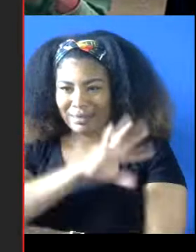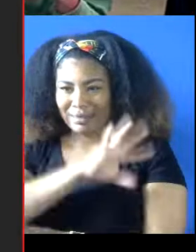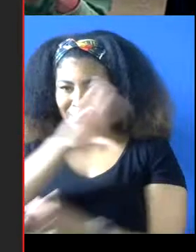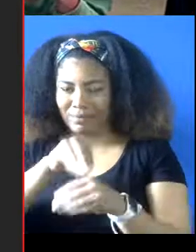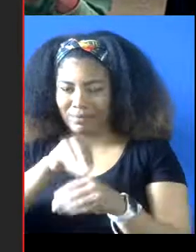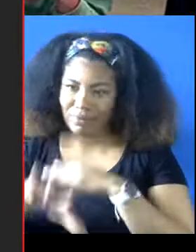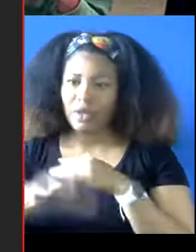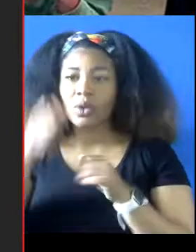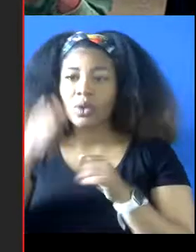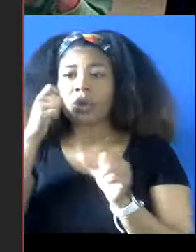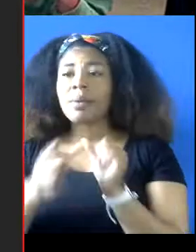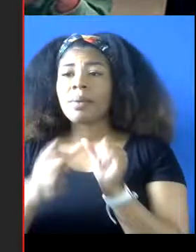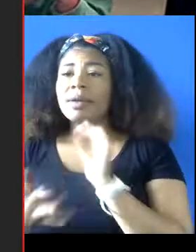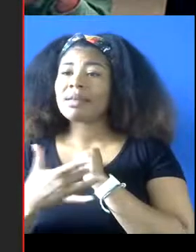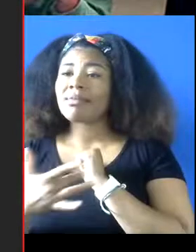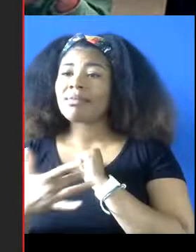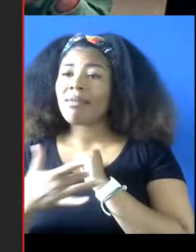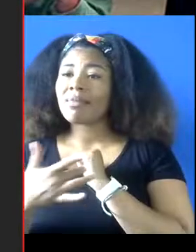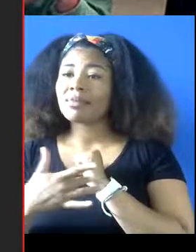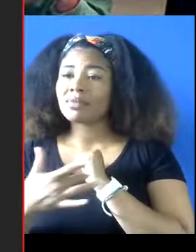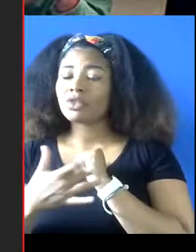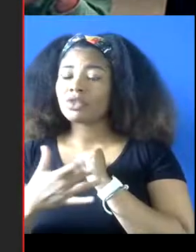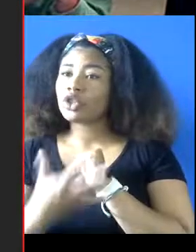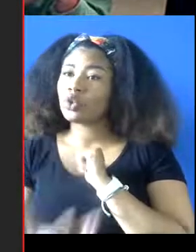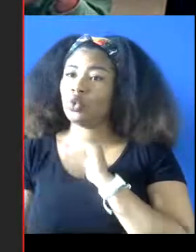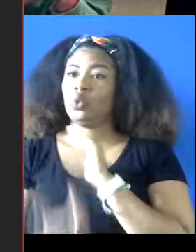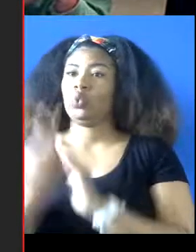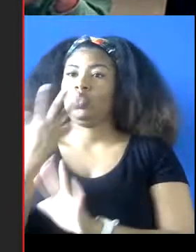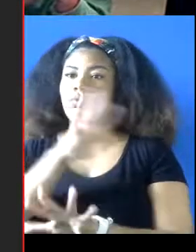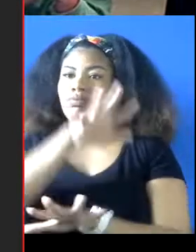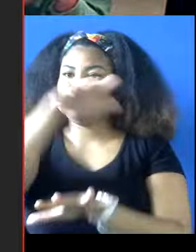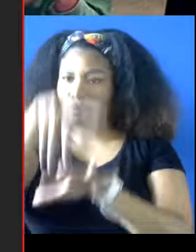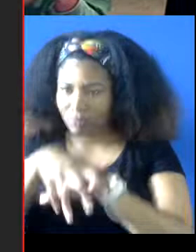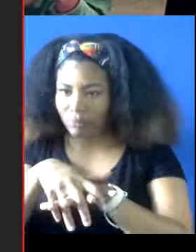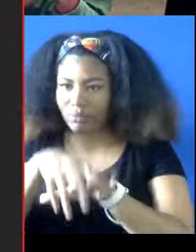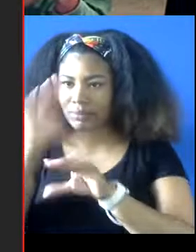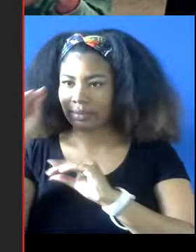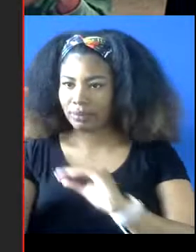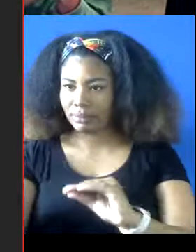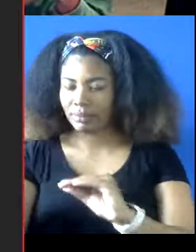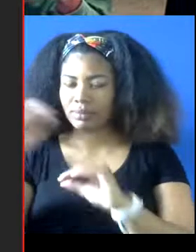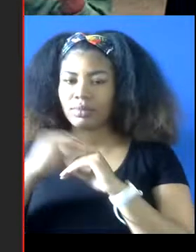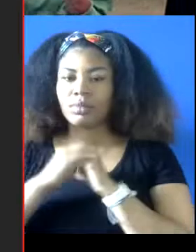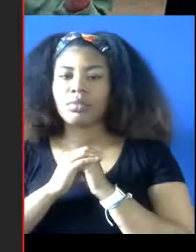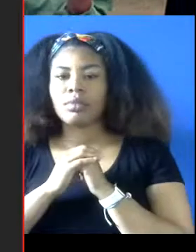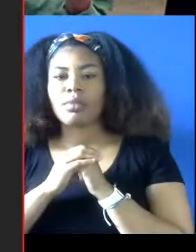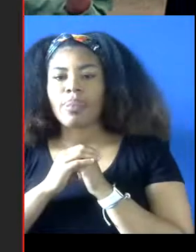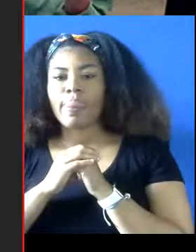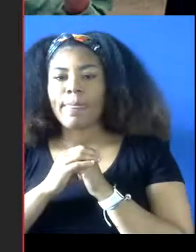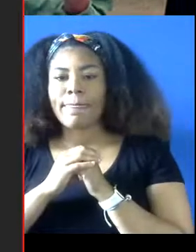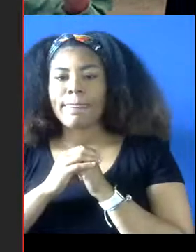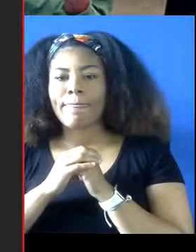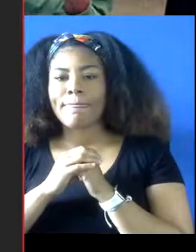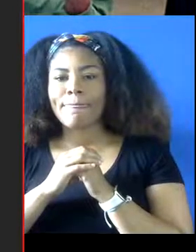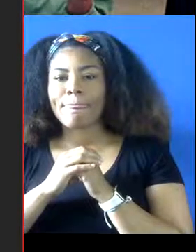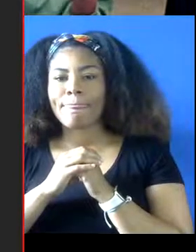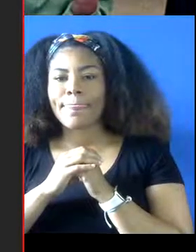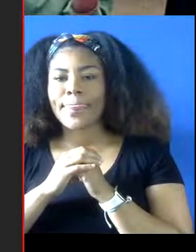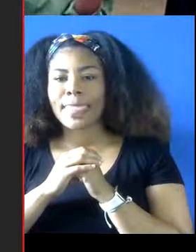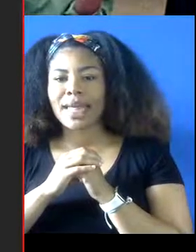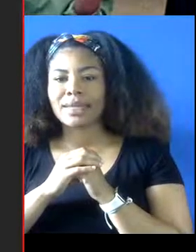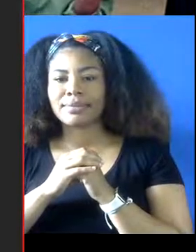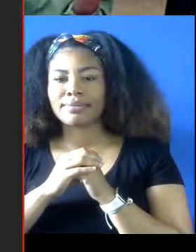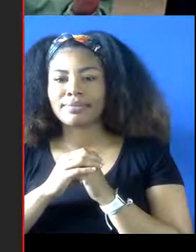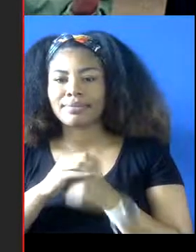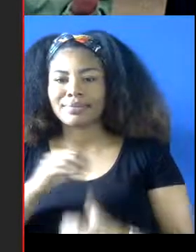technology, and that's a consideration that we certainly want to take into account. So instead of investing in